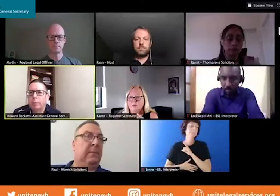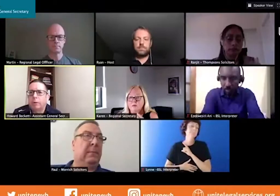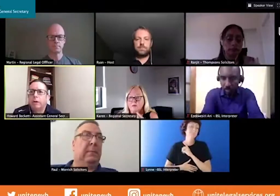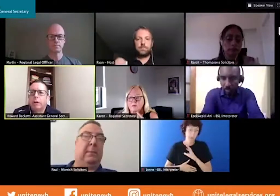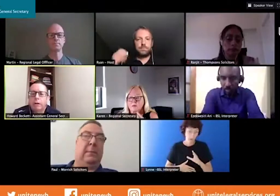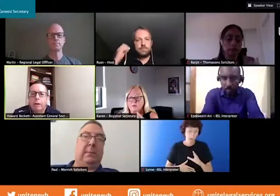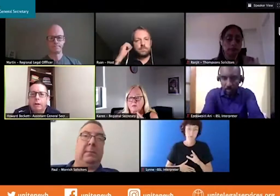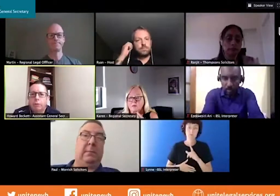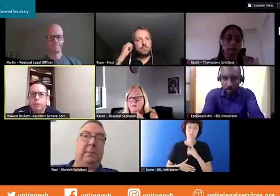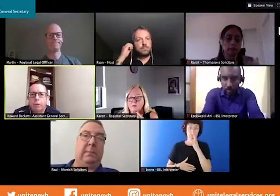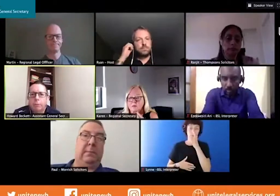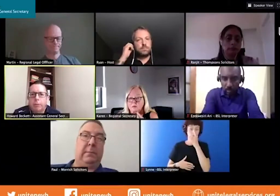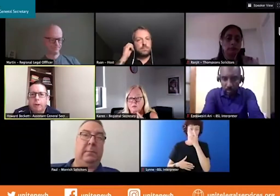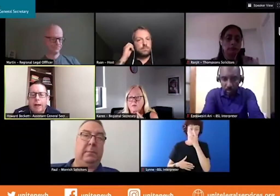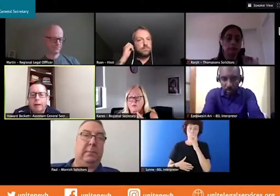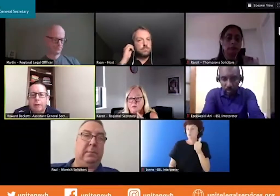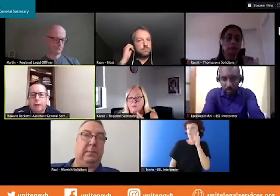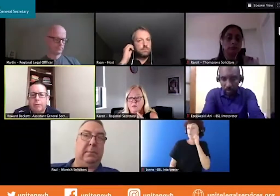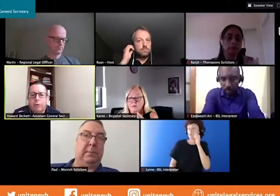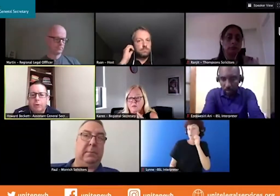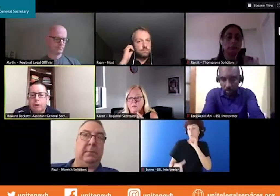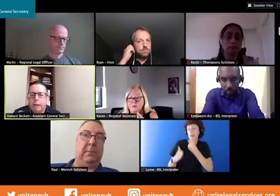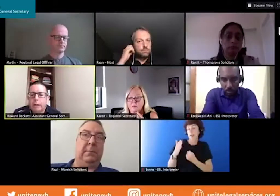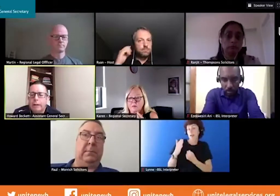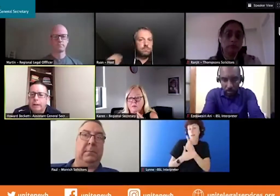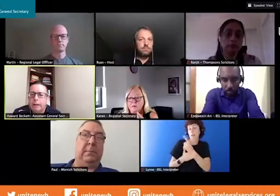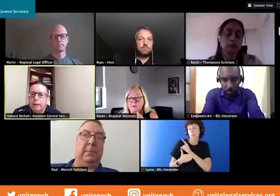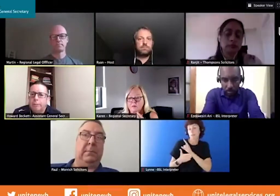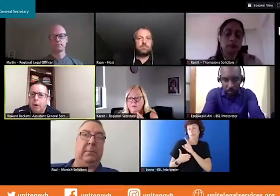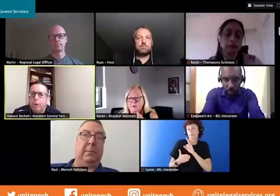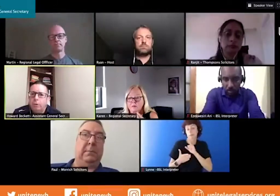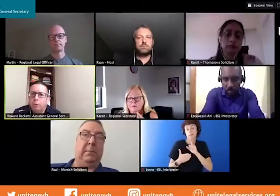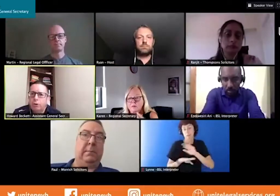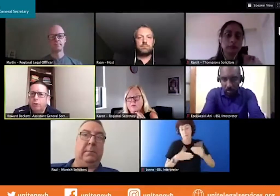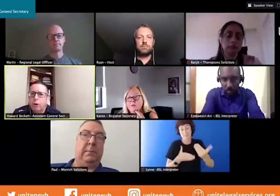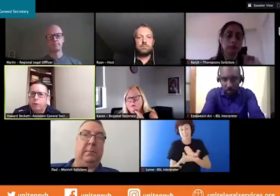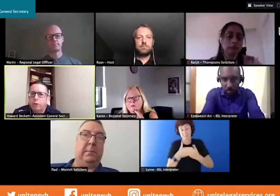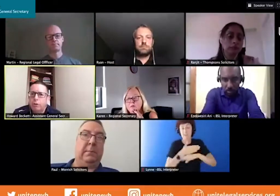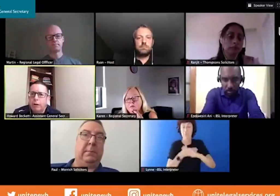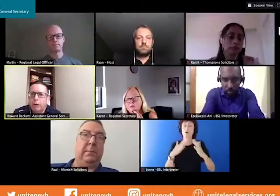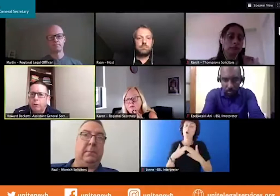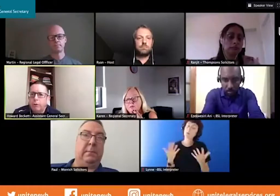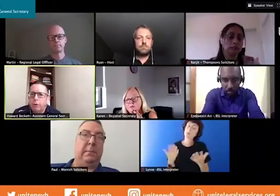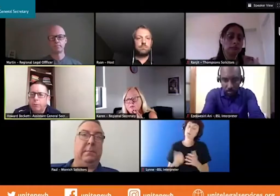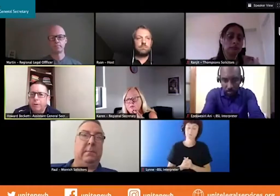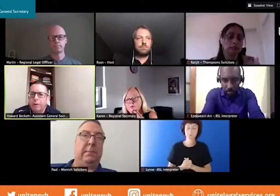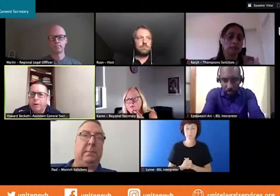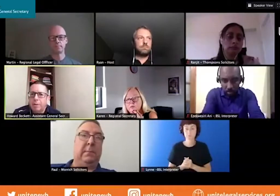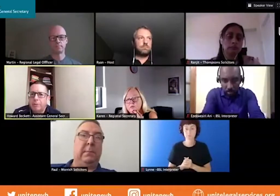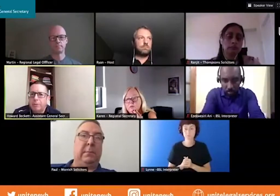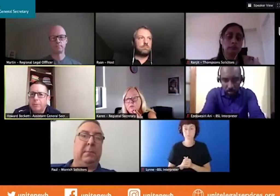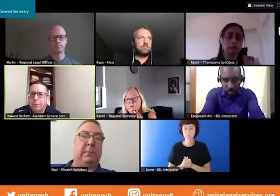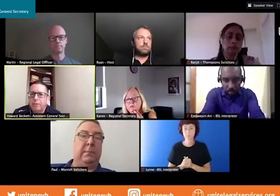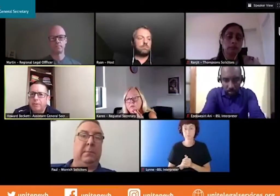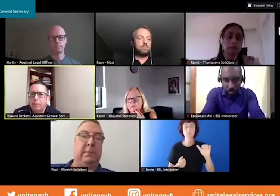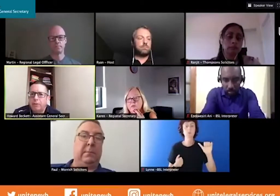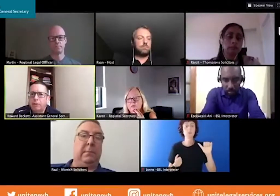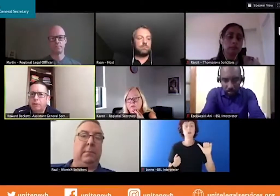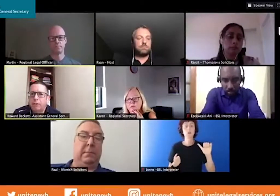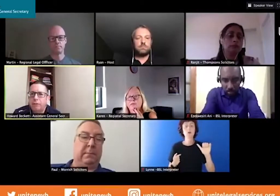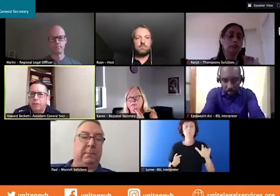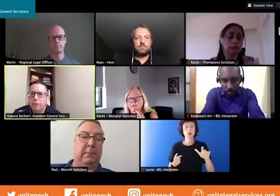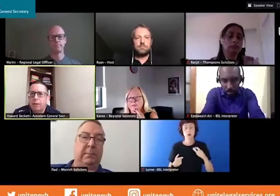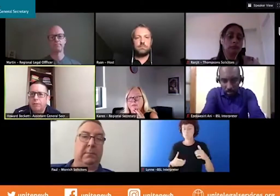foreseeable act by the employer. But we should not permit our members to be placed at such